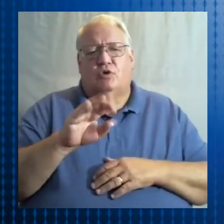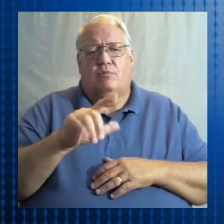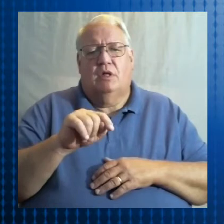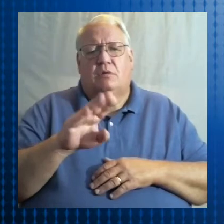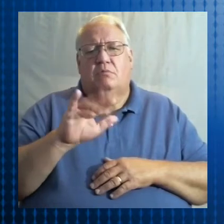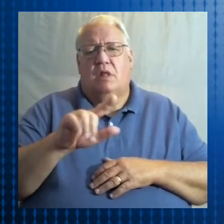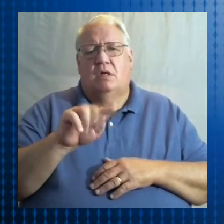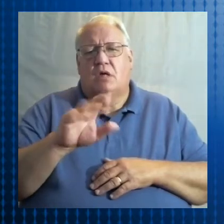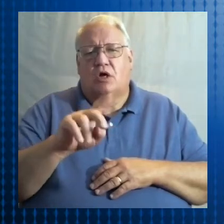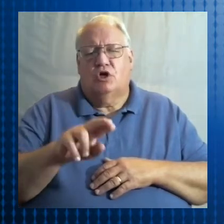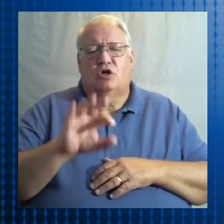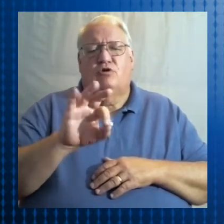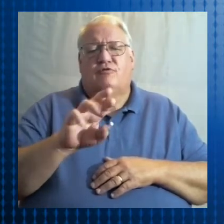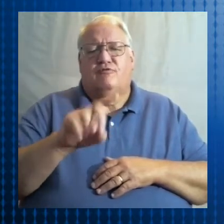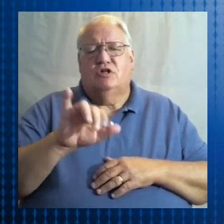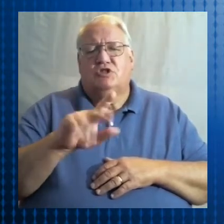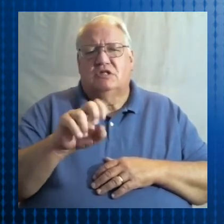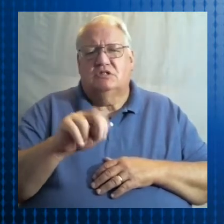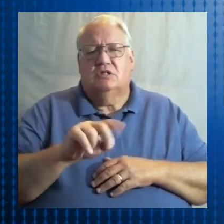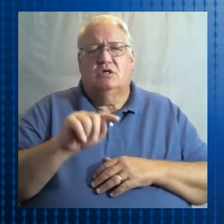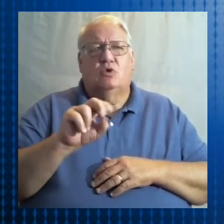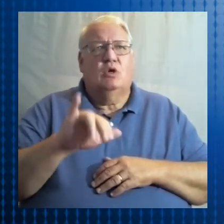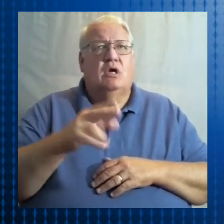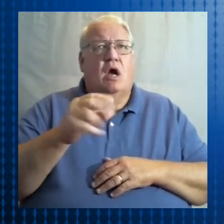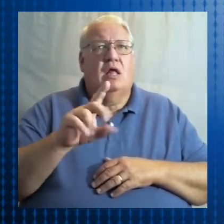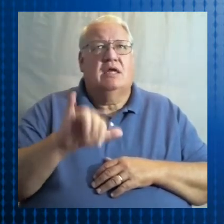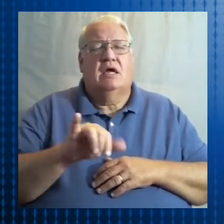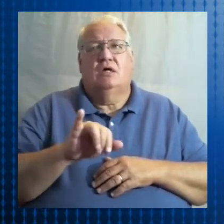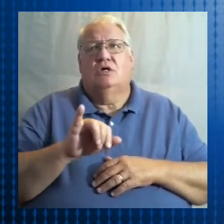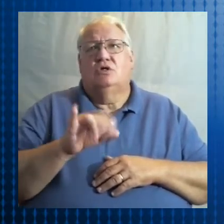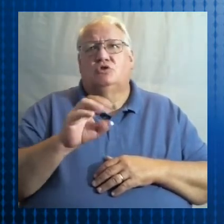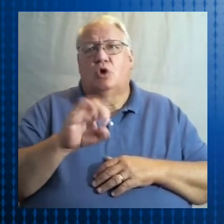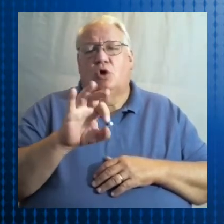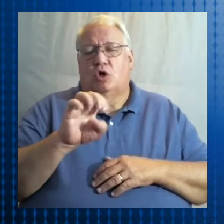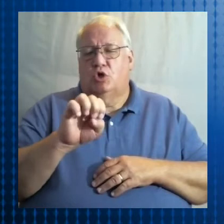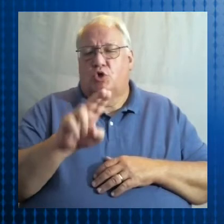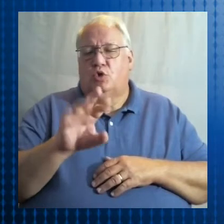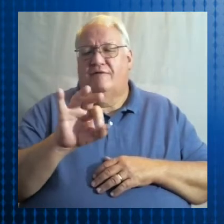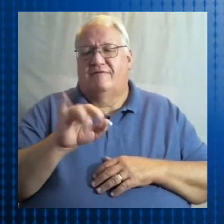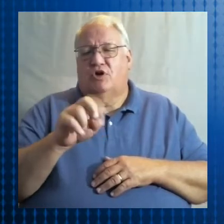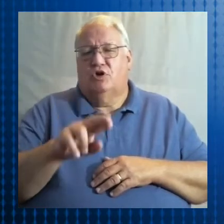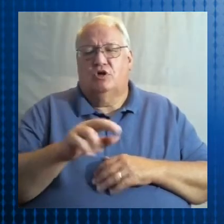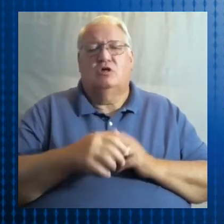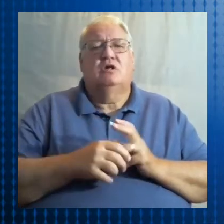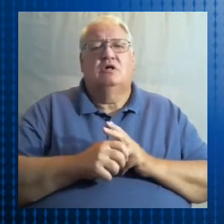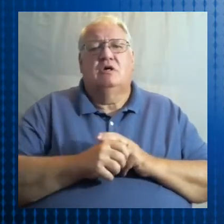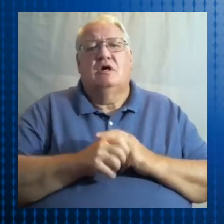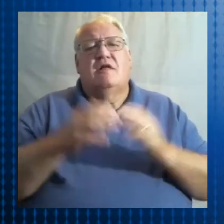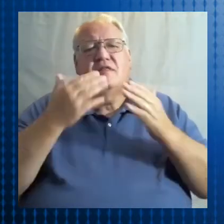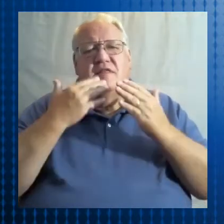Tucker, Fred Jackson, Tony Holliday, Joe Ufinger, and the late Dar Christensen. Thank